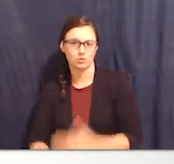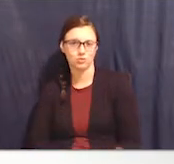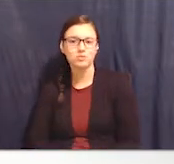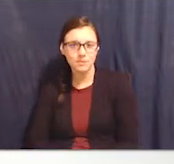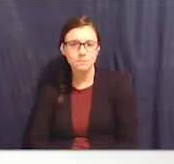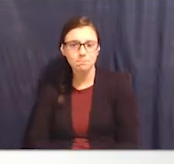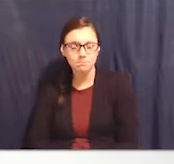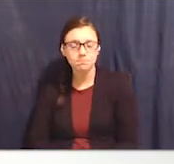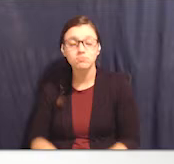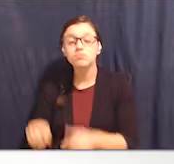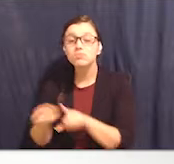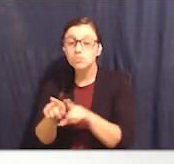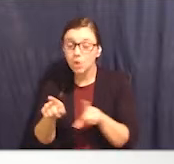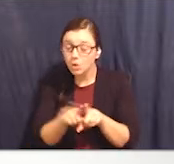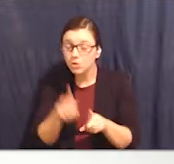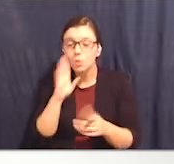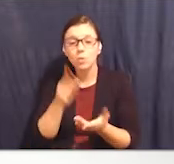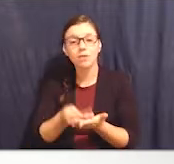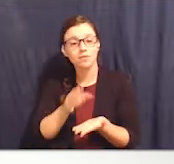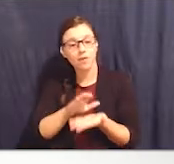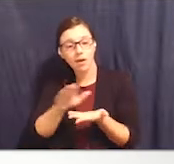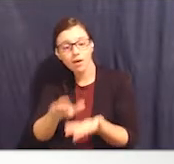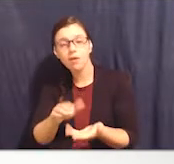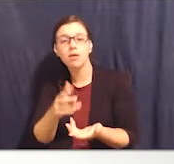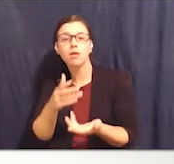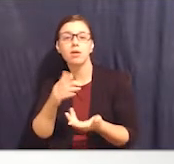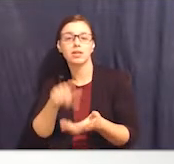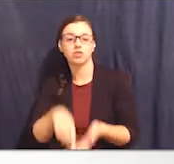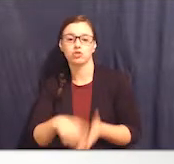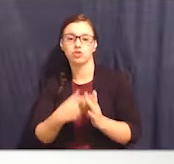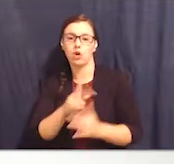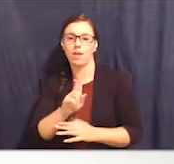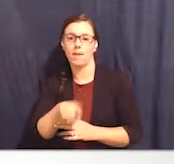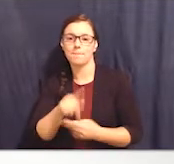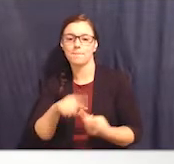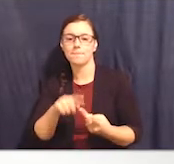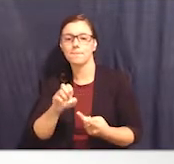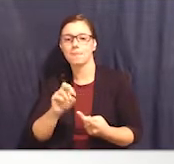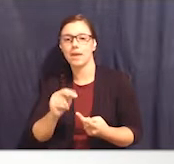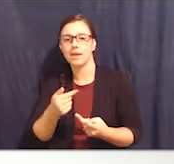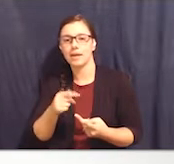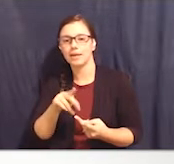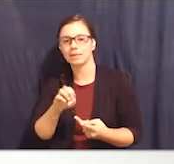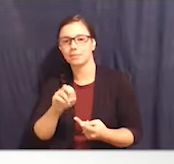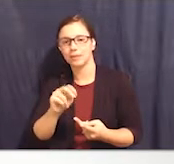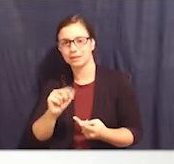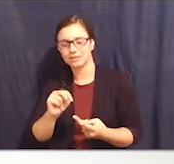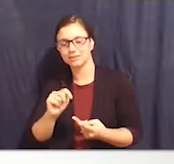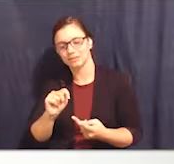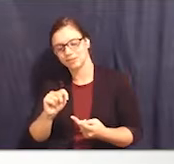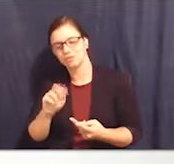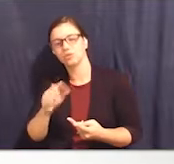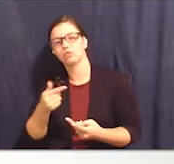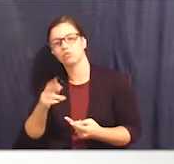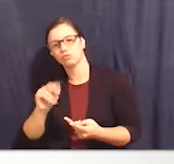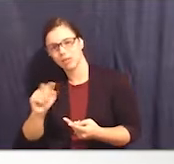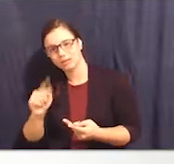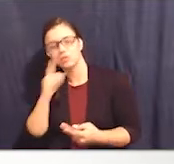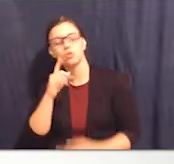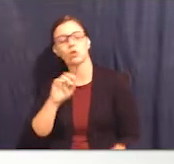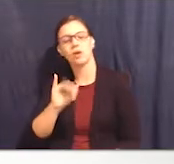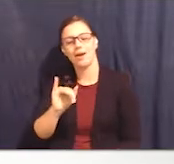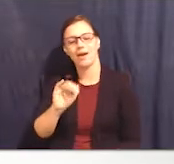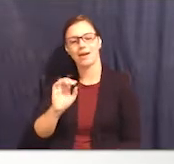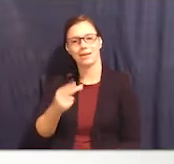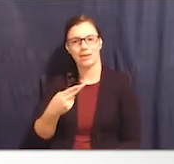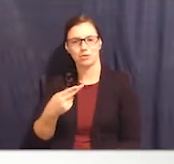scholarship or is that an annual? Annual. Thank you so much for asking. That's a very good question. It's an annual scholarship. Those scholarships